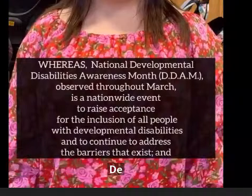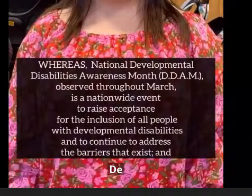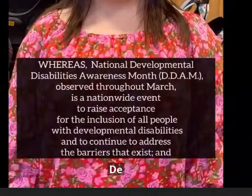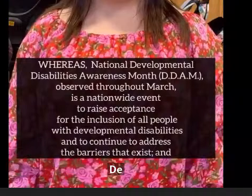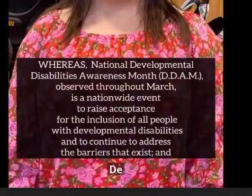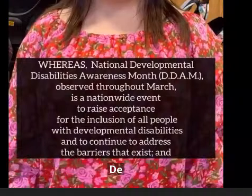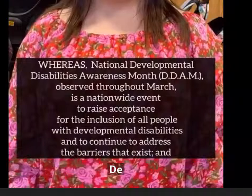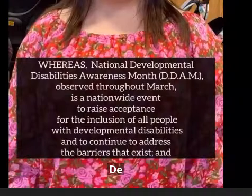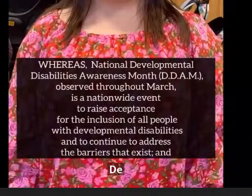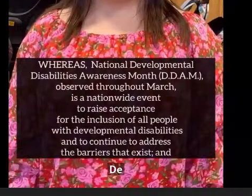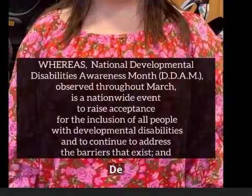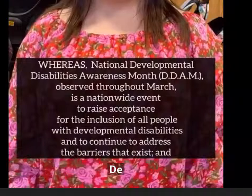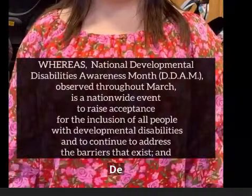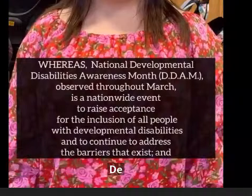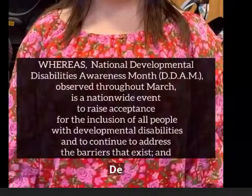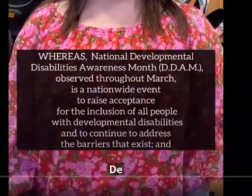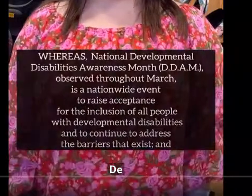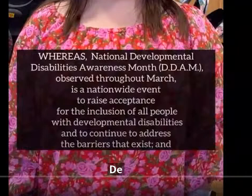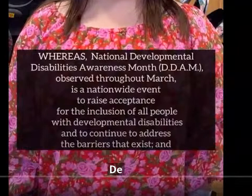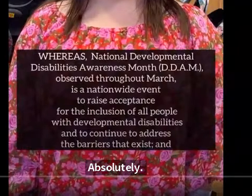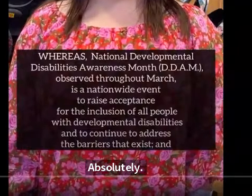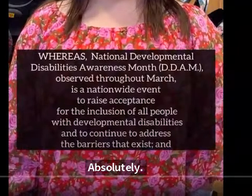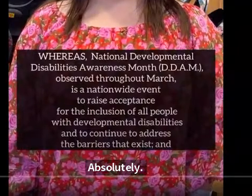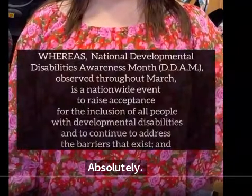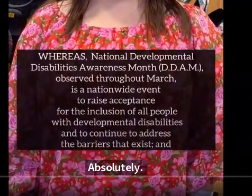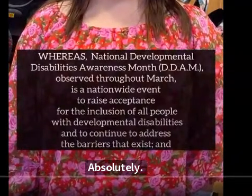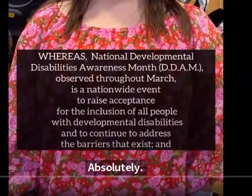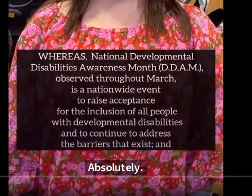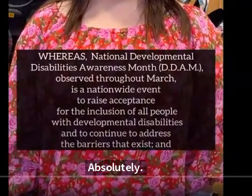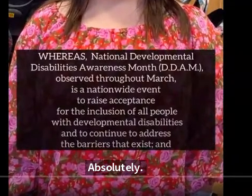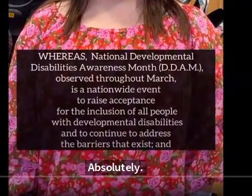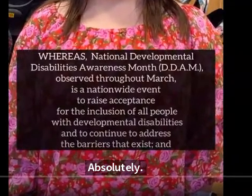March, is a national